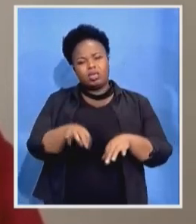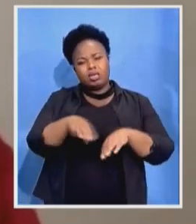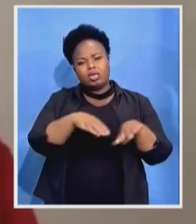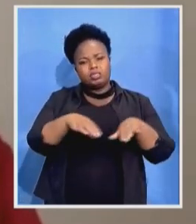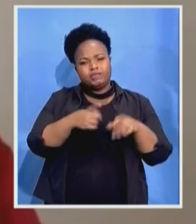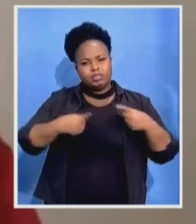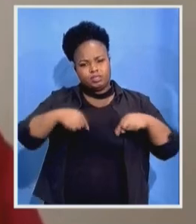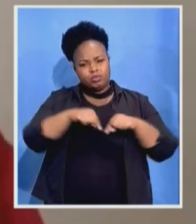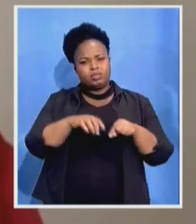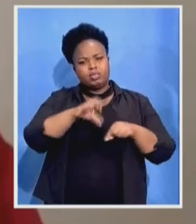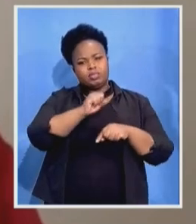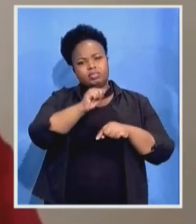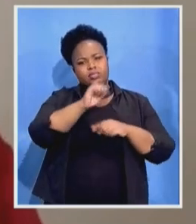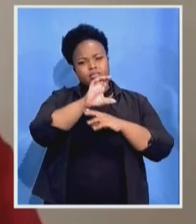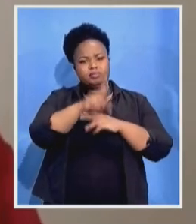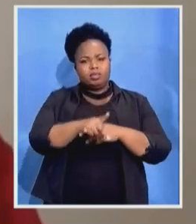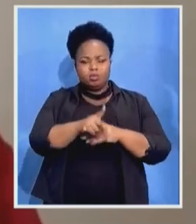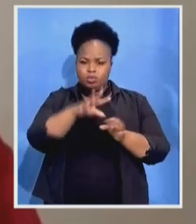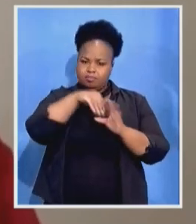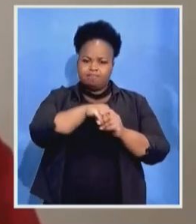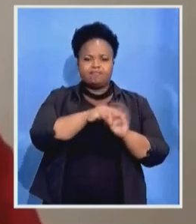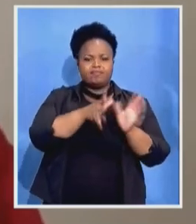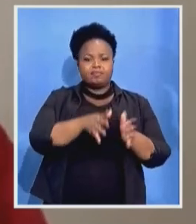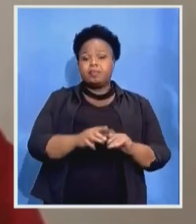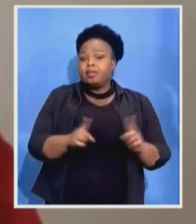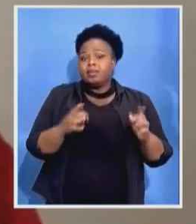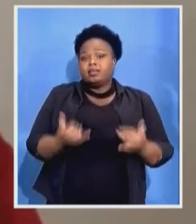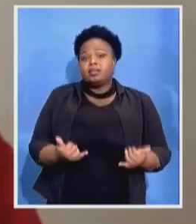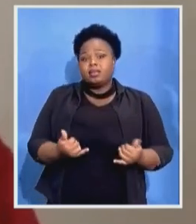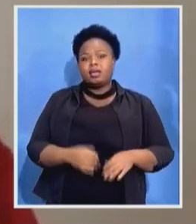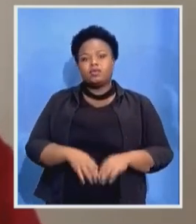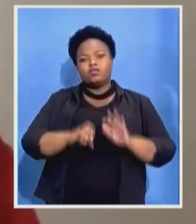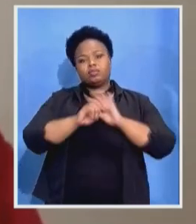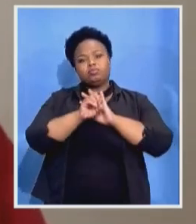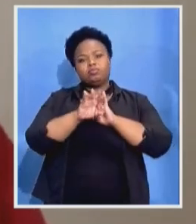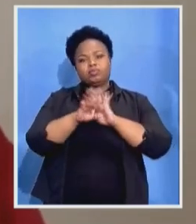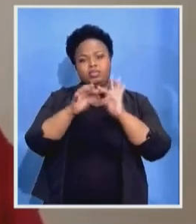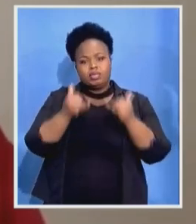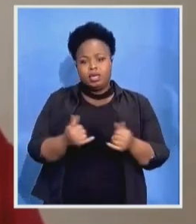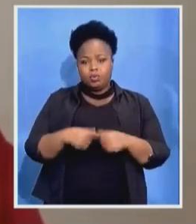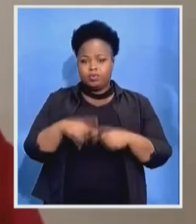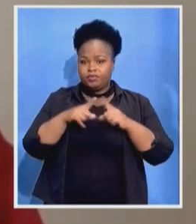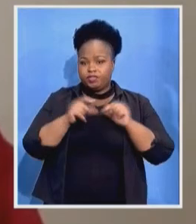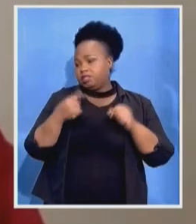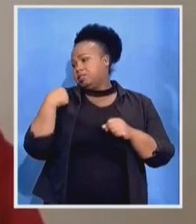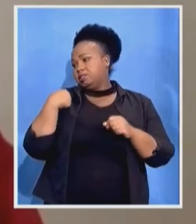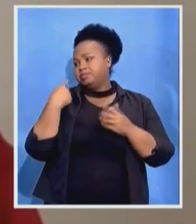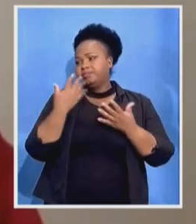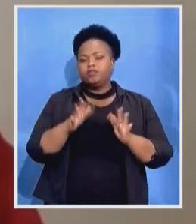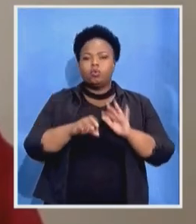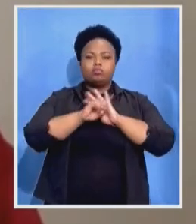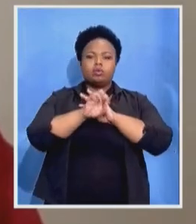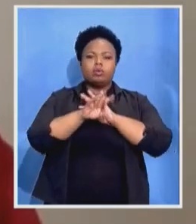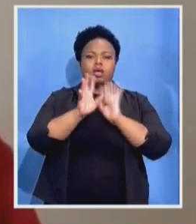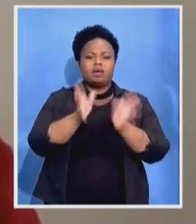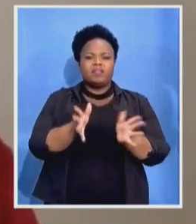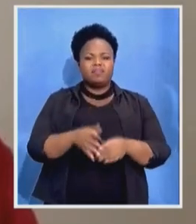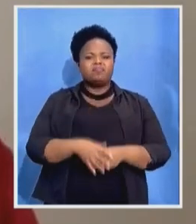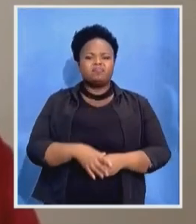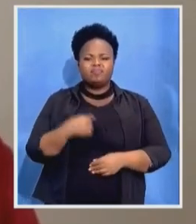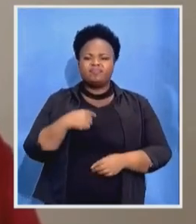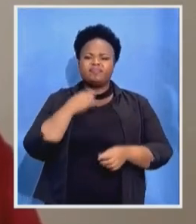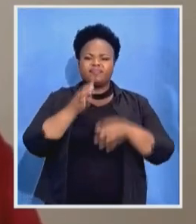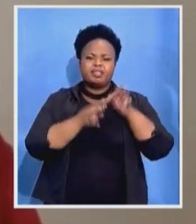in. Right now in the press conference that we have finished, we have also pointed out our other campaigns. One of our